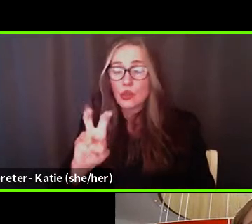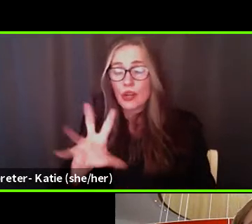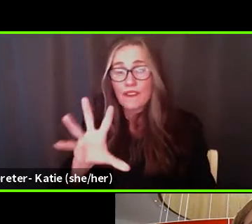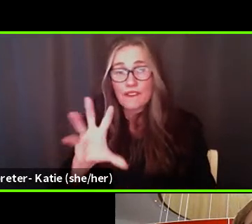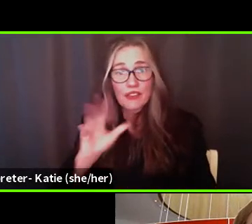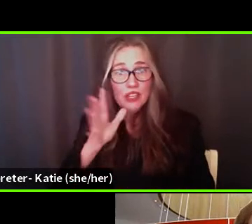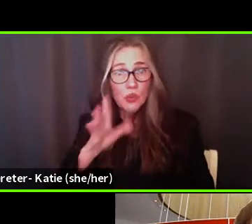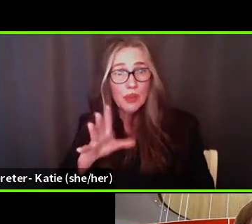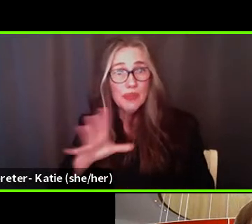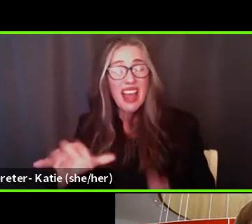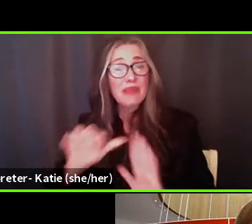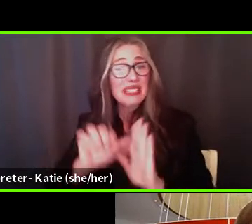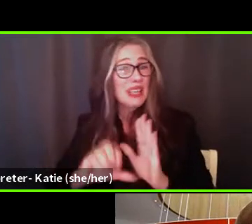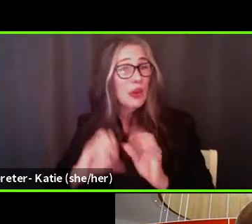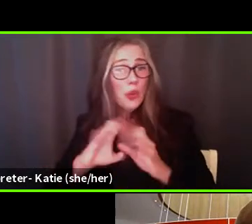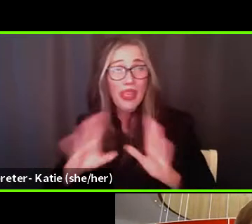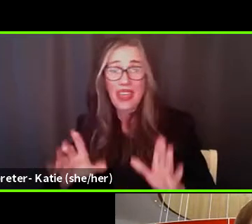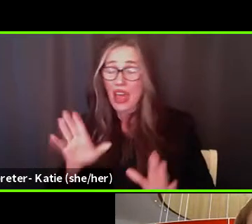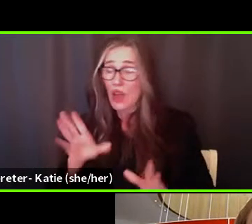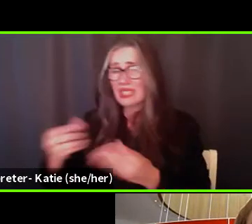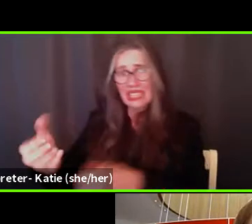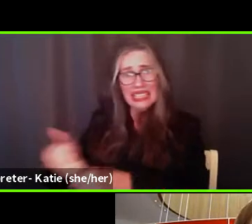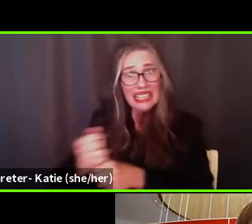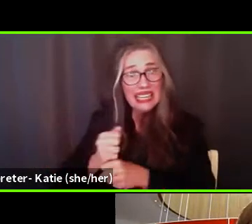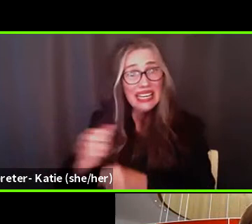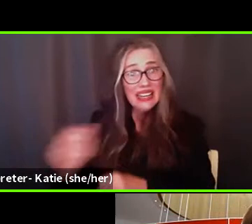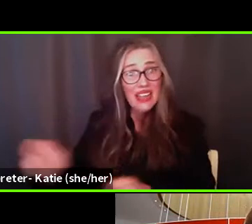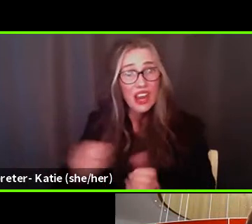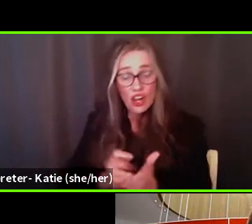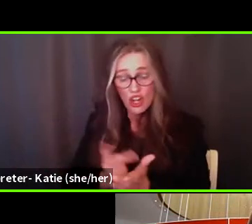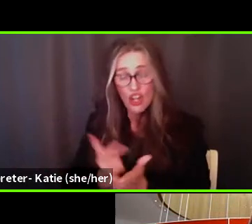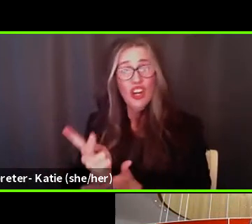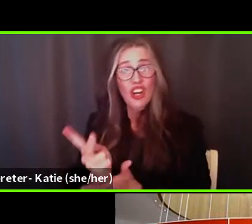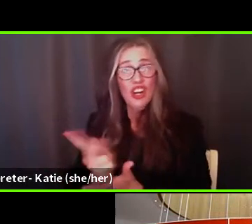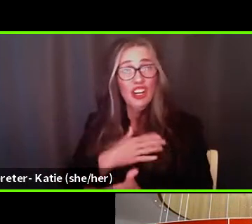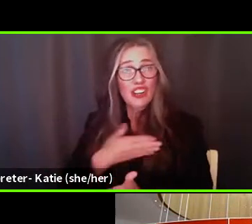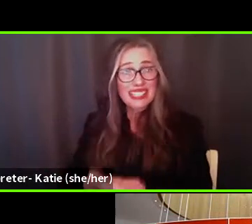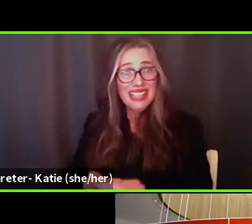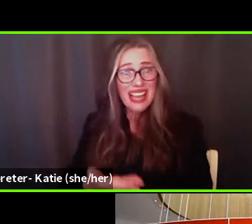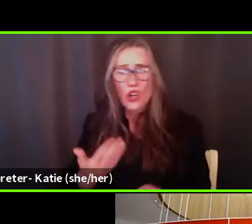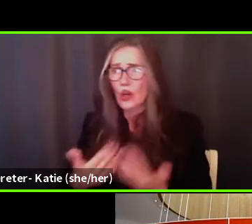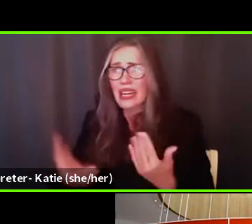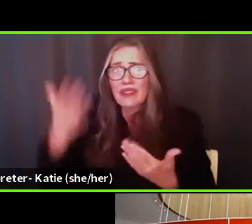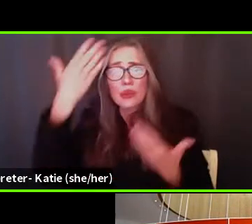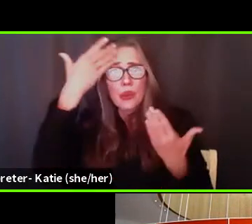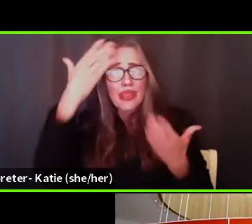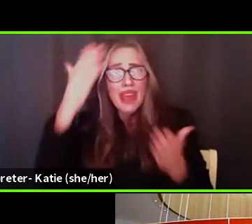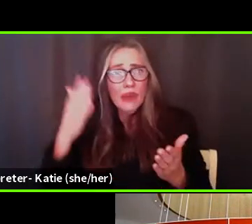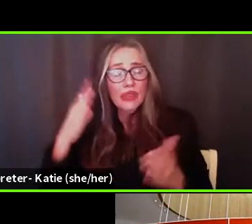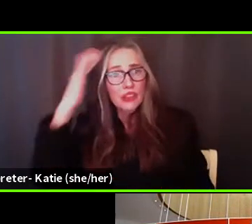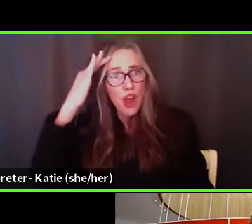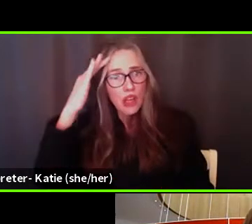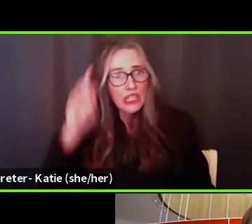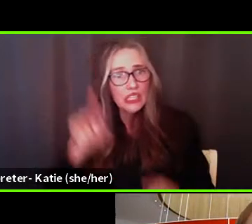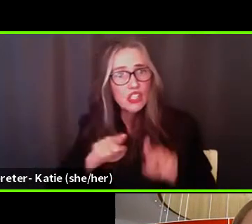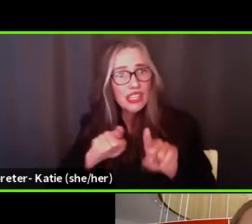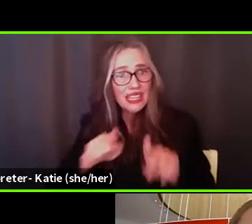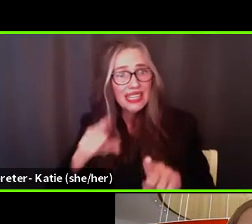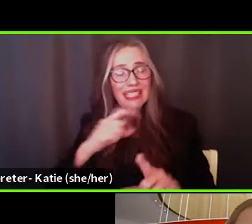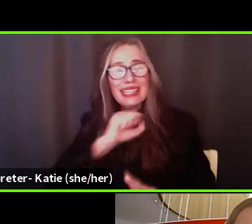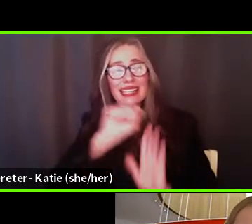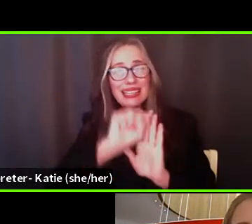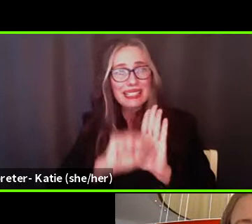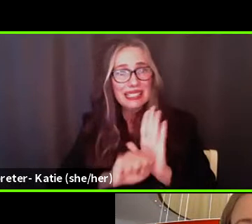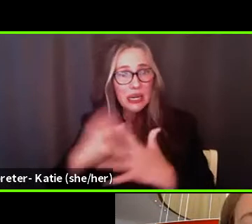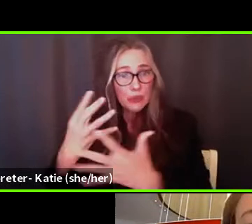sterilized without proper consent and often even without their knowledge in state prisons so